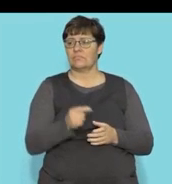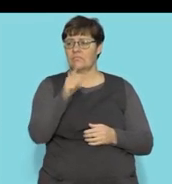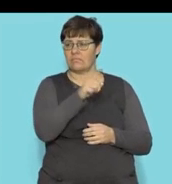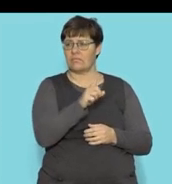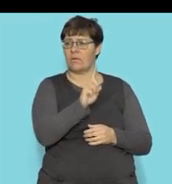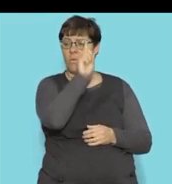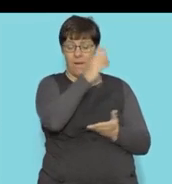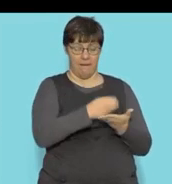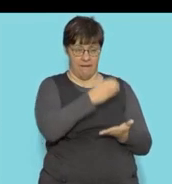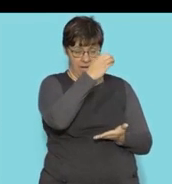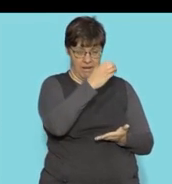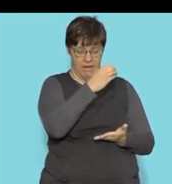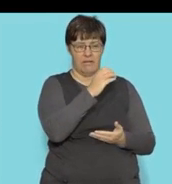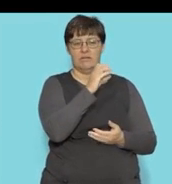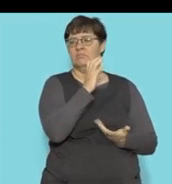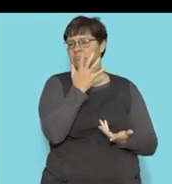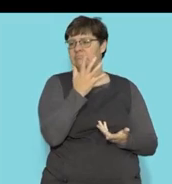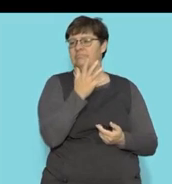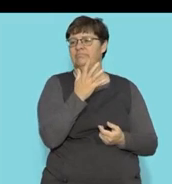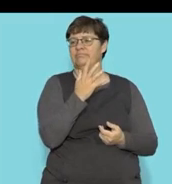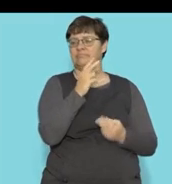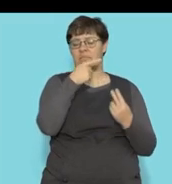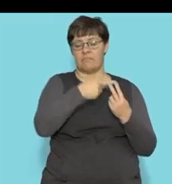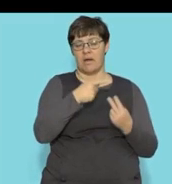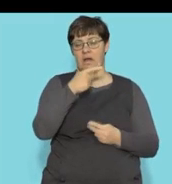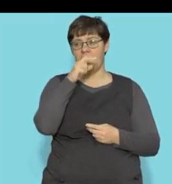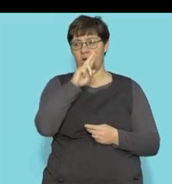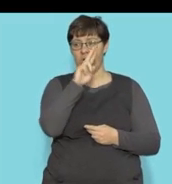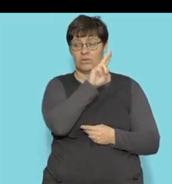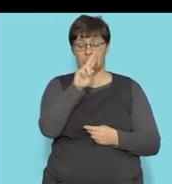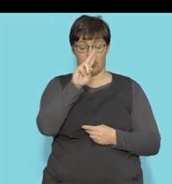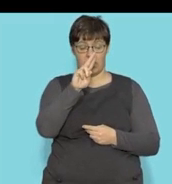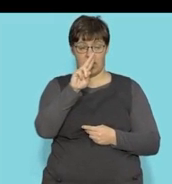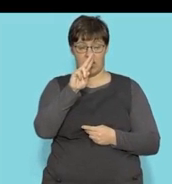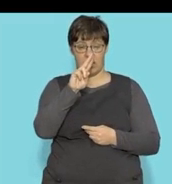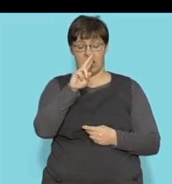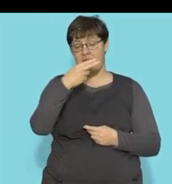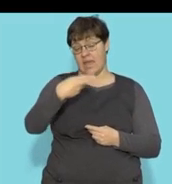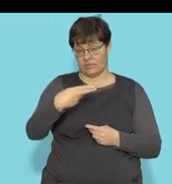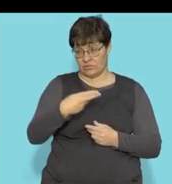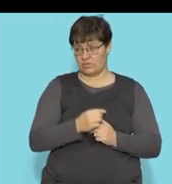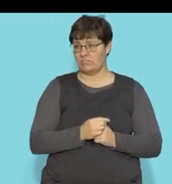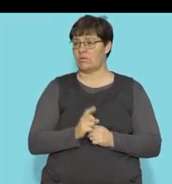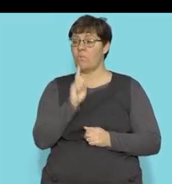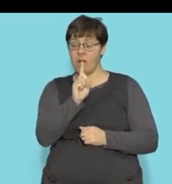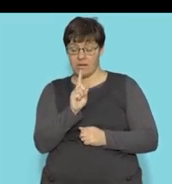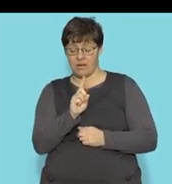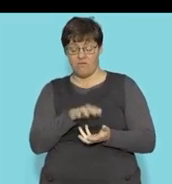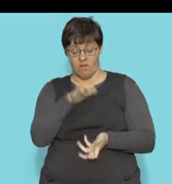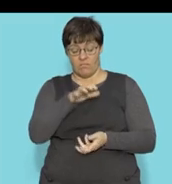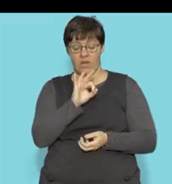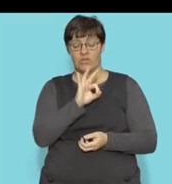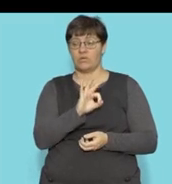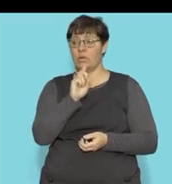the volume of one can, which is pi r squared times h, the volume of one can is